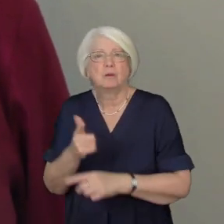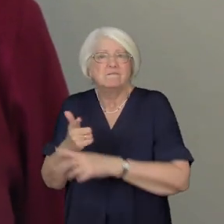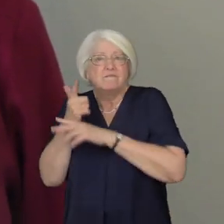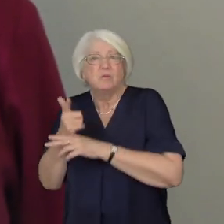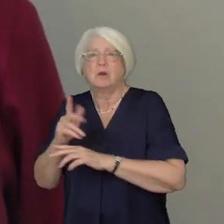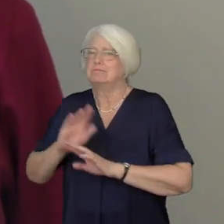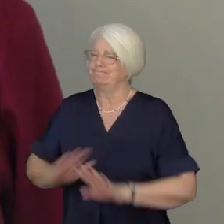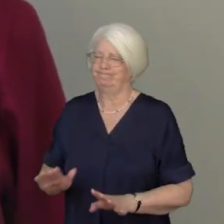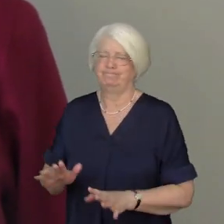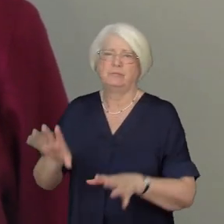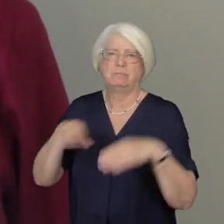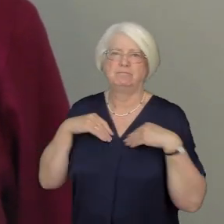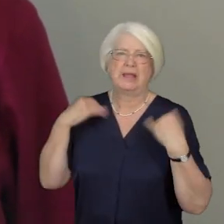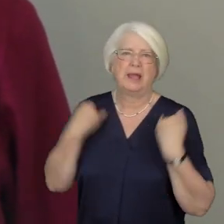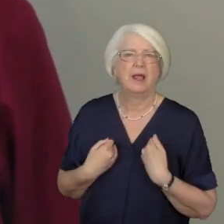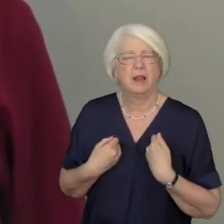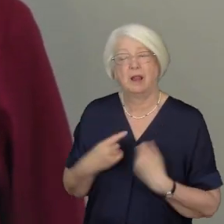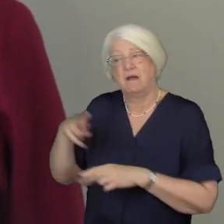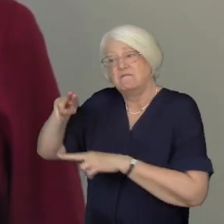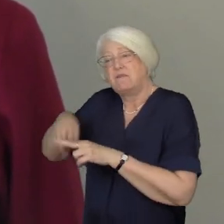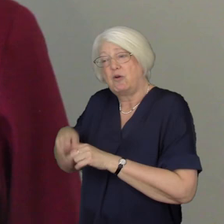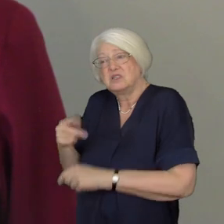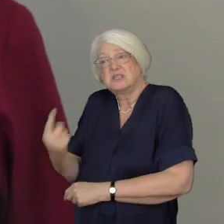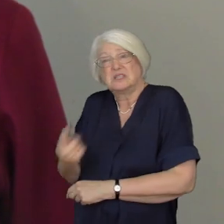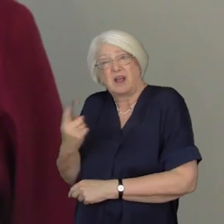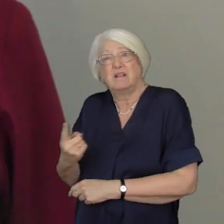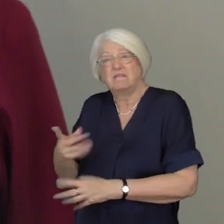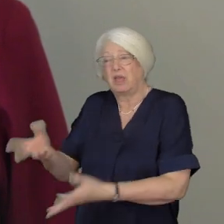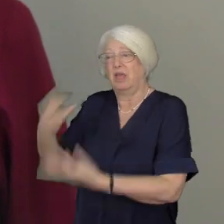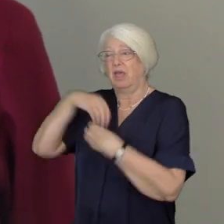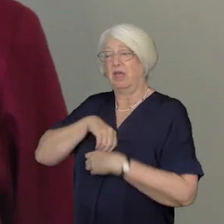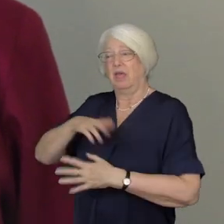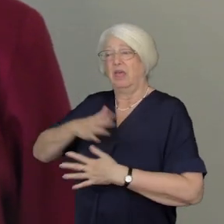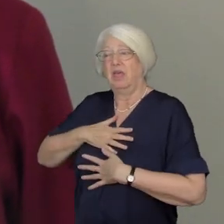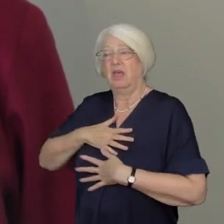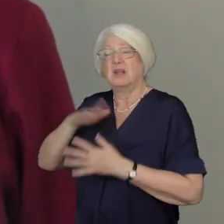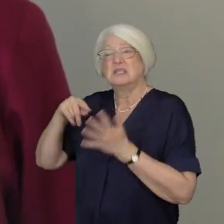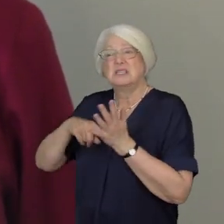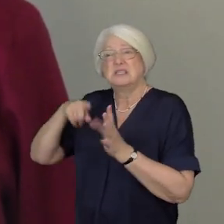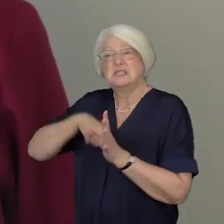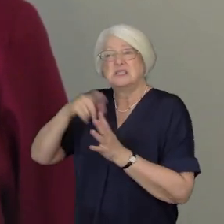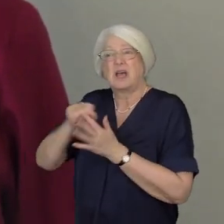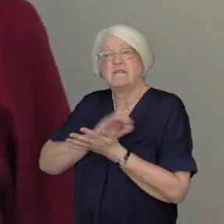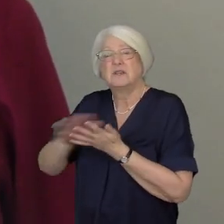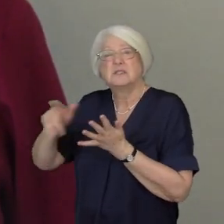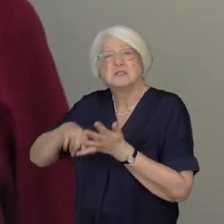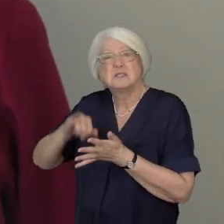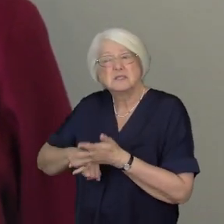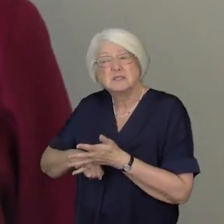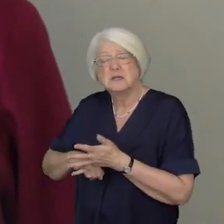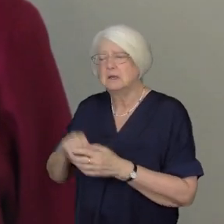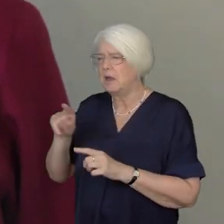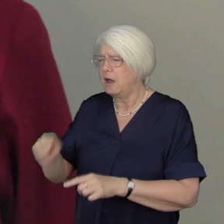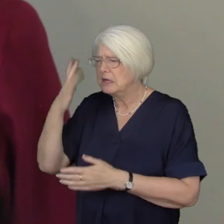many nurses did. Her experience of poor infection control led Florence to develop